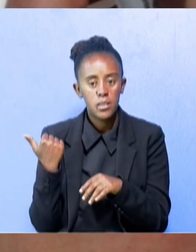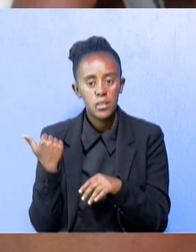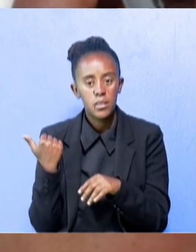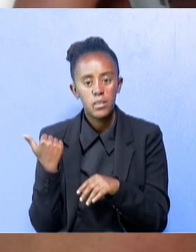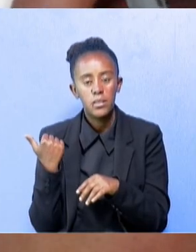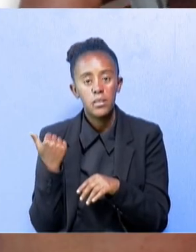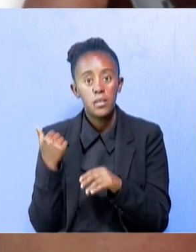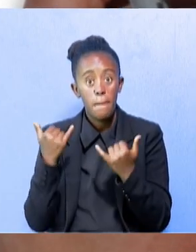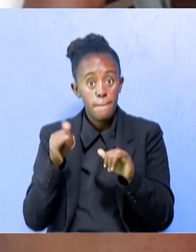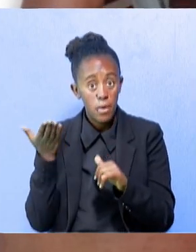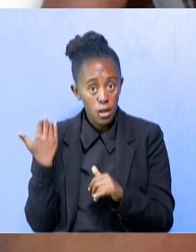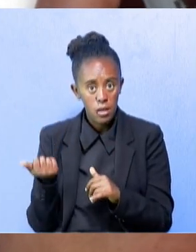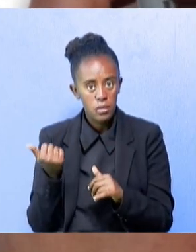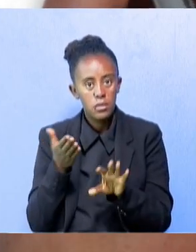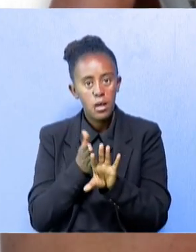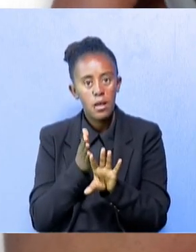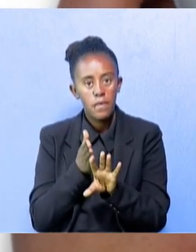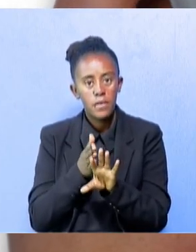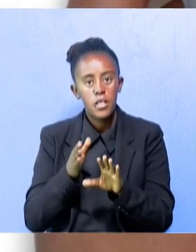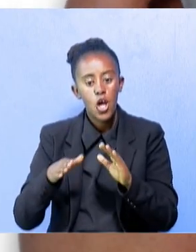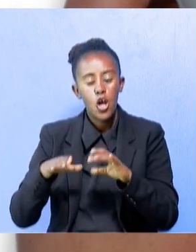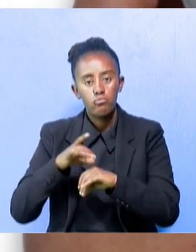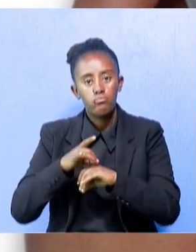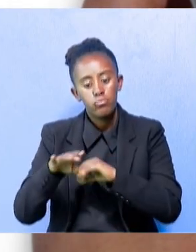at the ground.